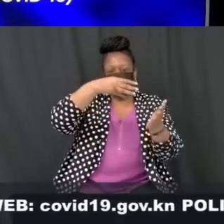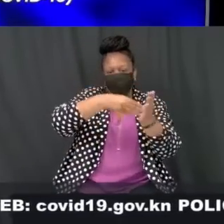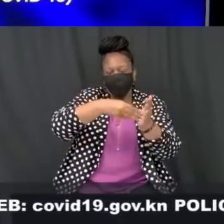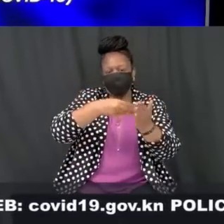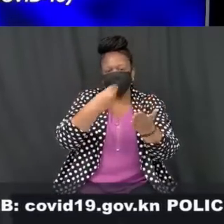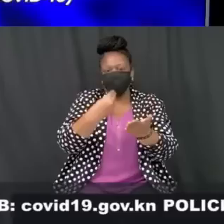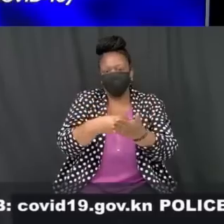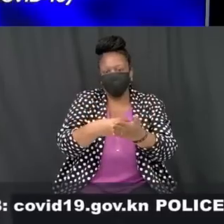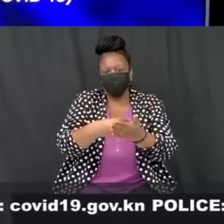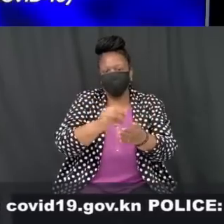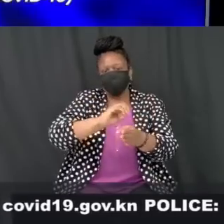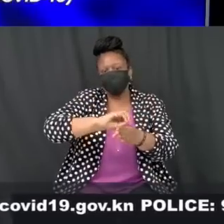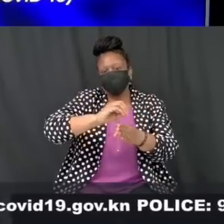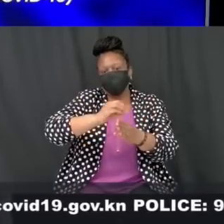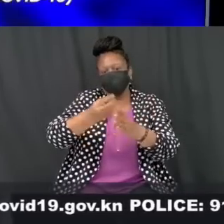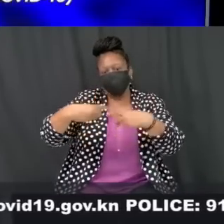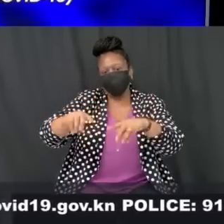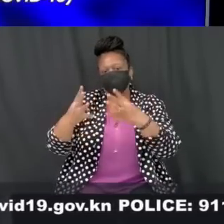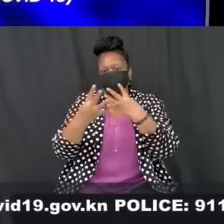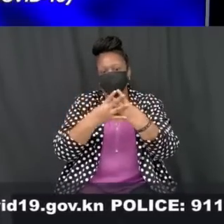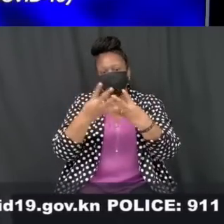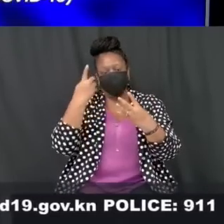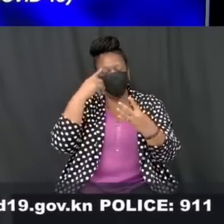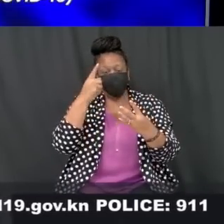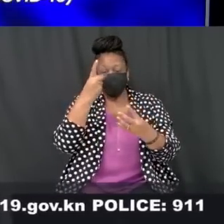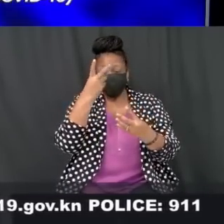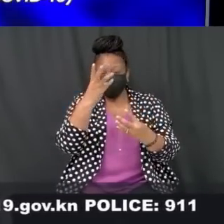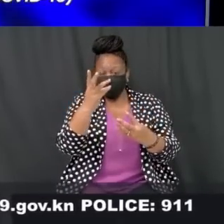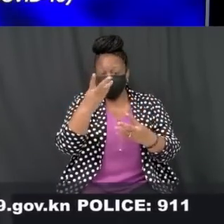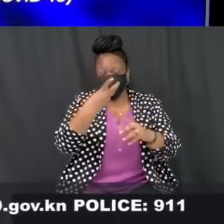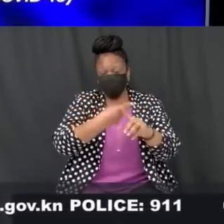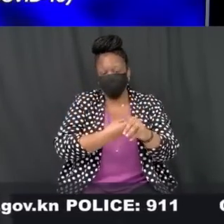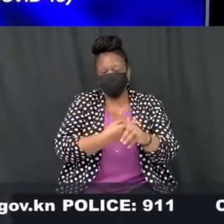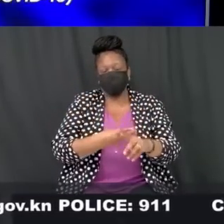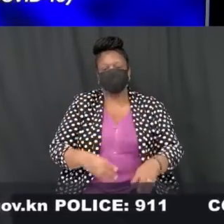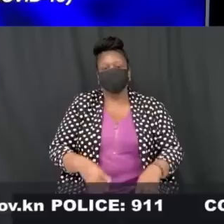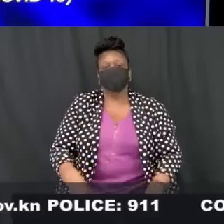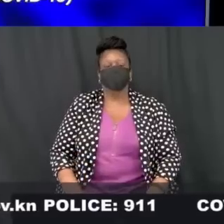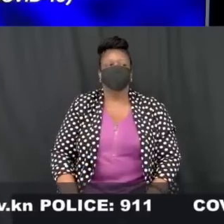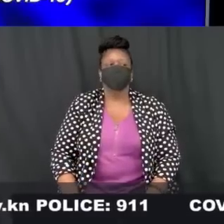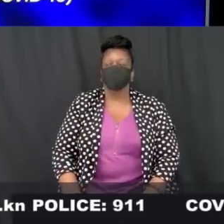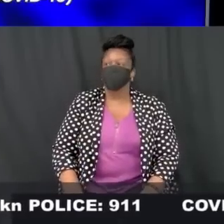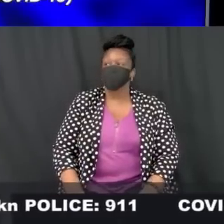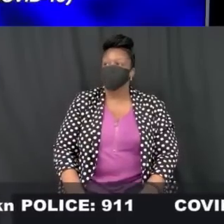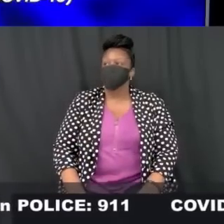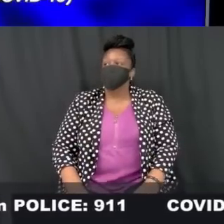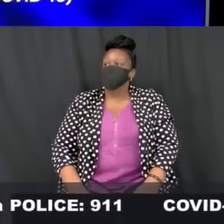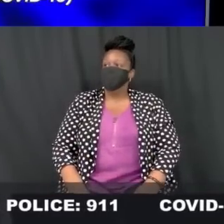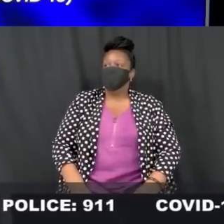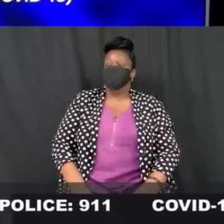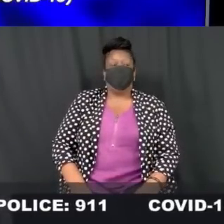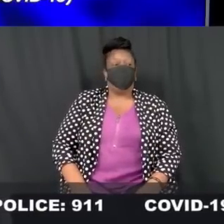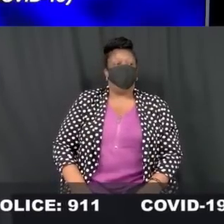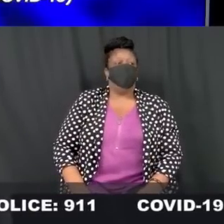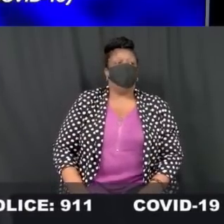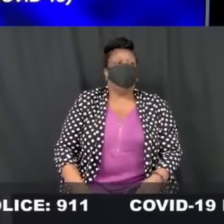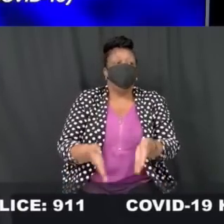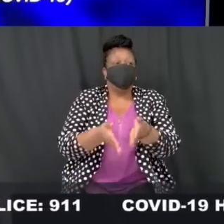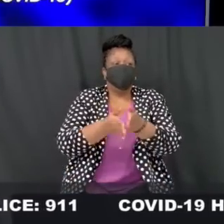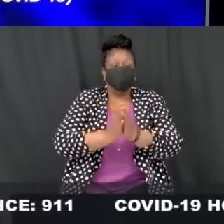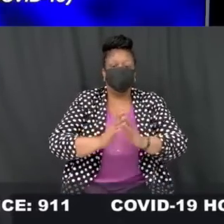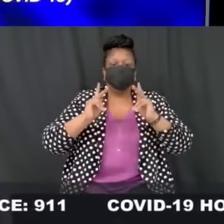upon conviction. We again remind event organizers not to